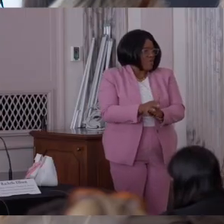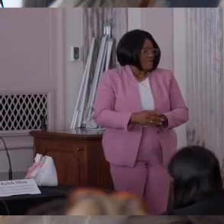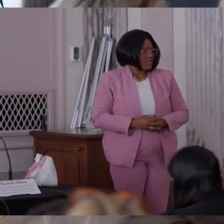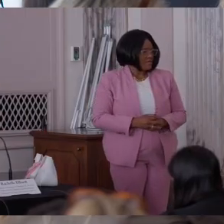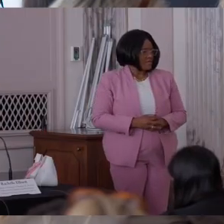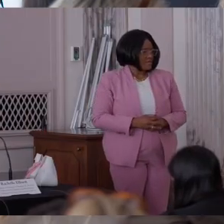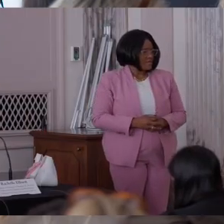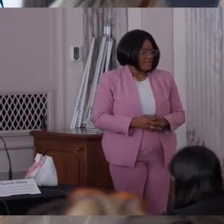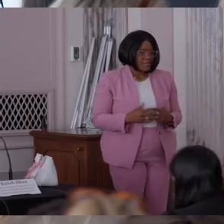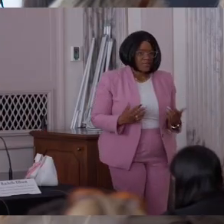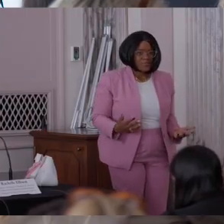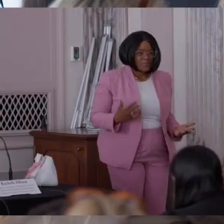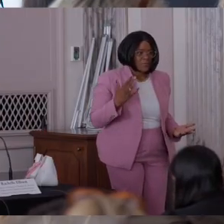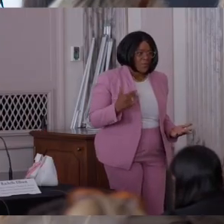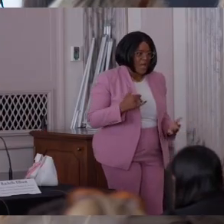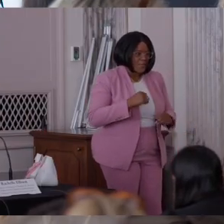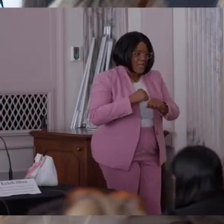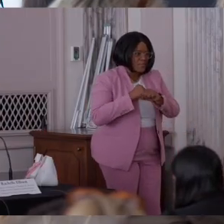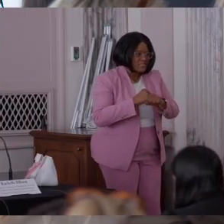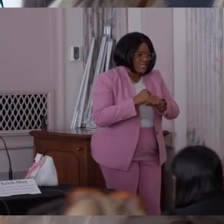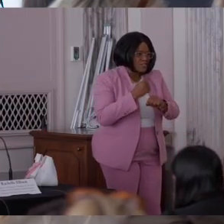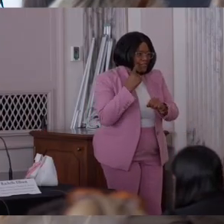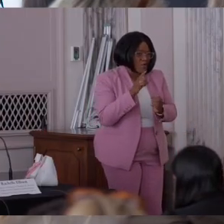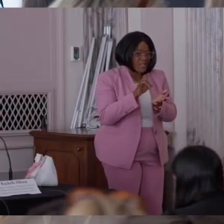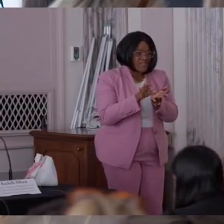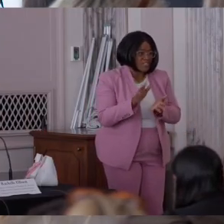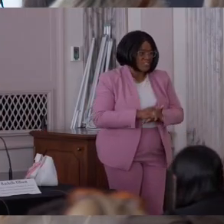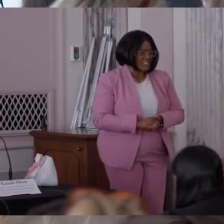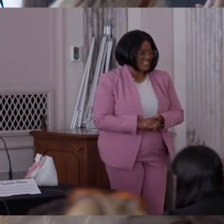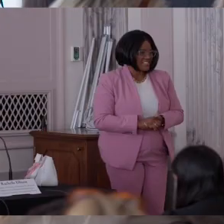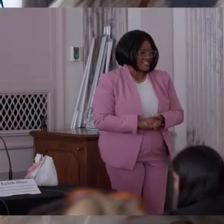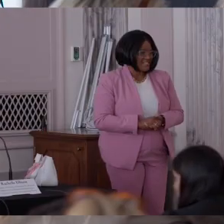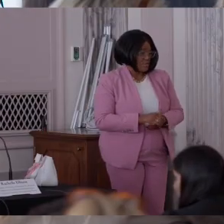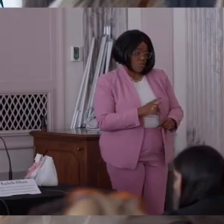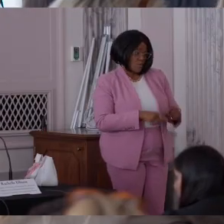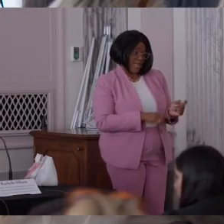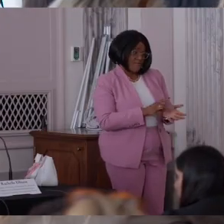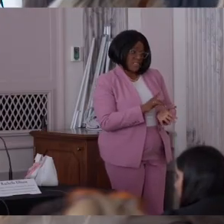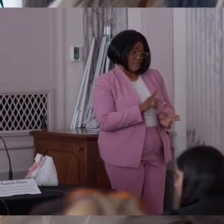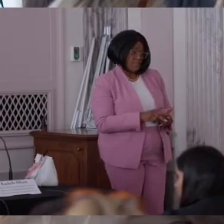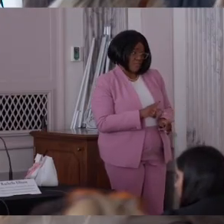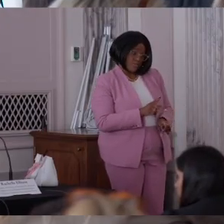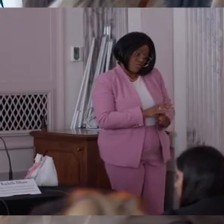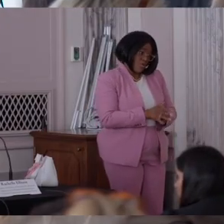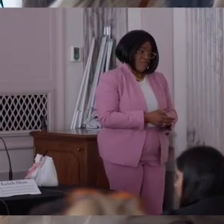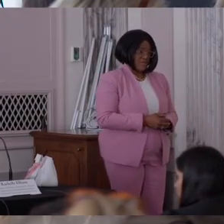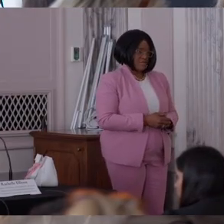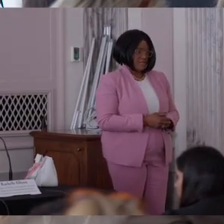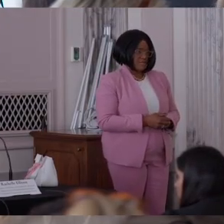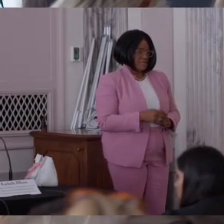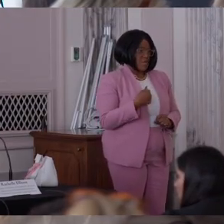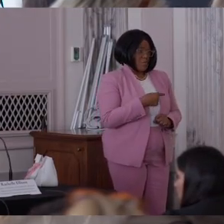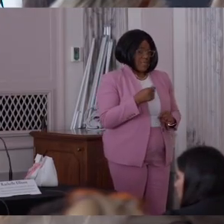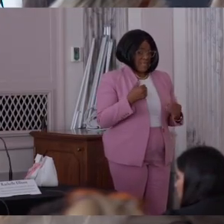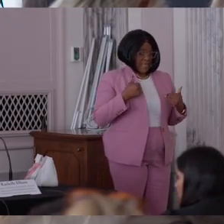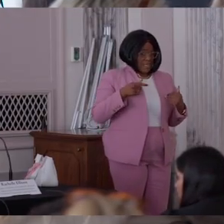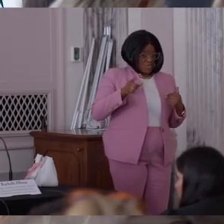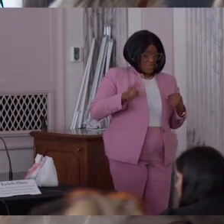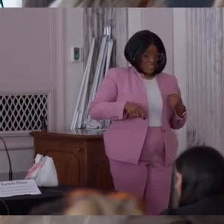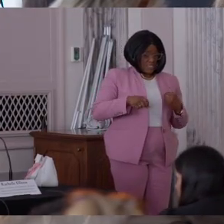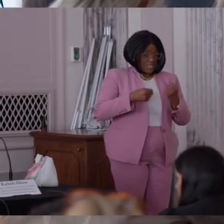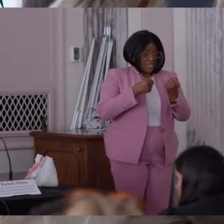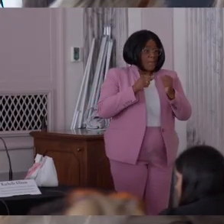we had protection for evictions. We had immediate entrance into permanent